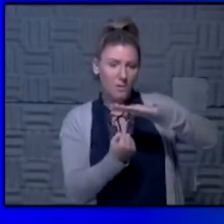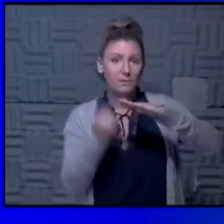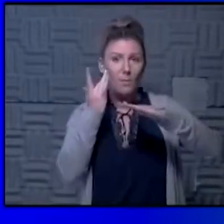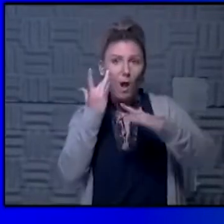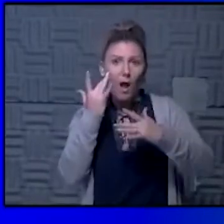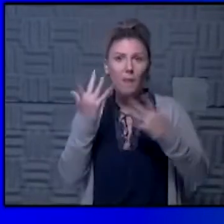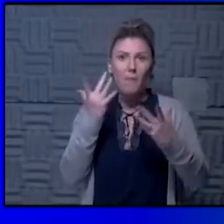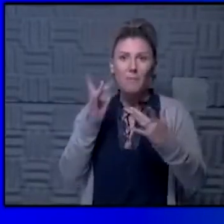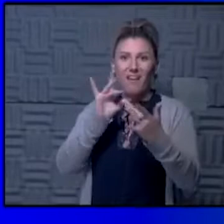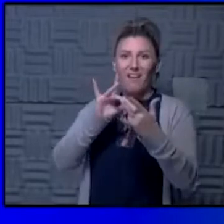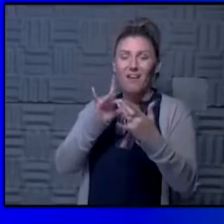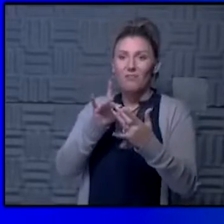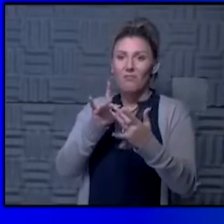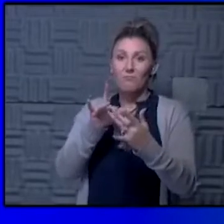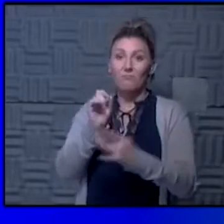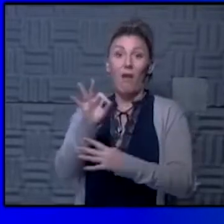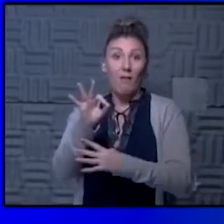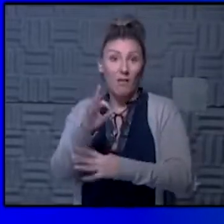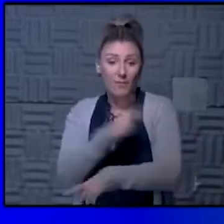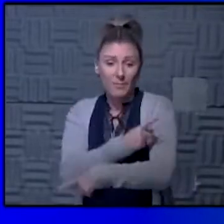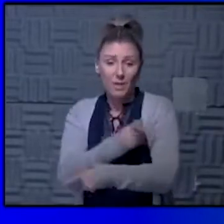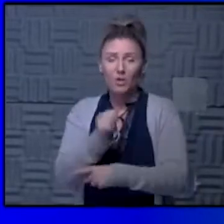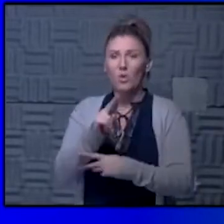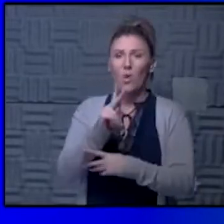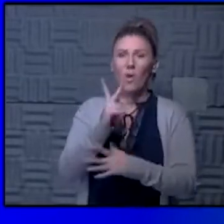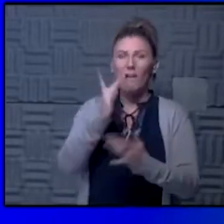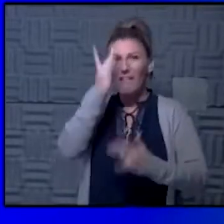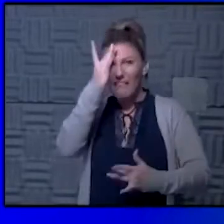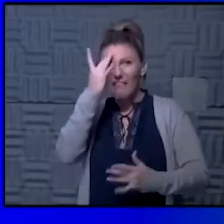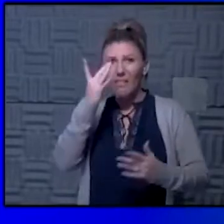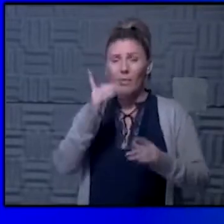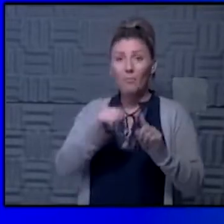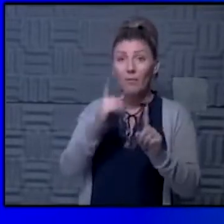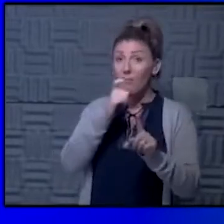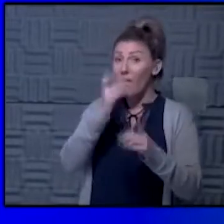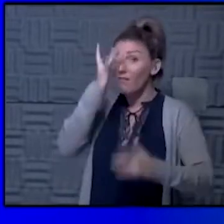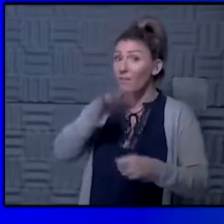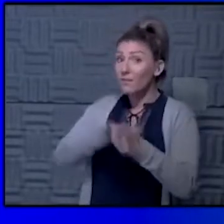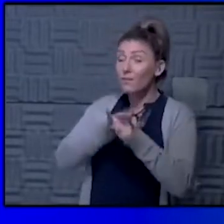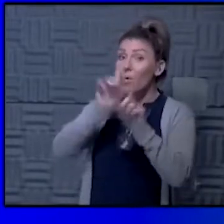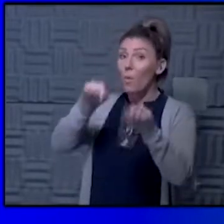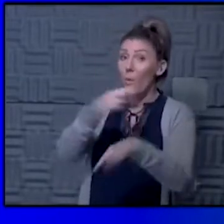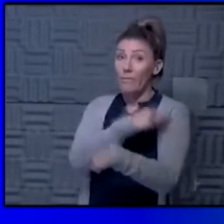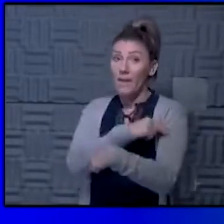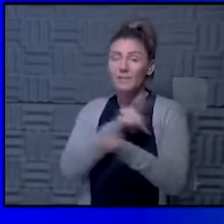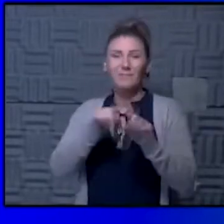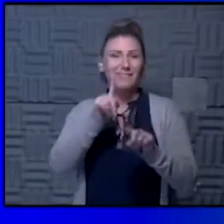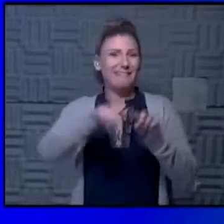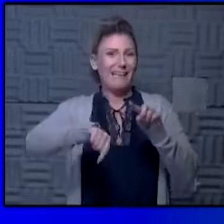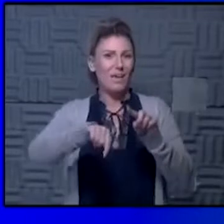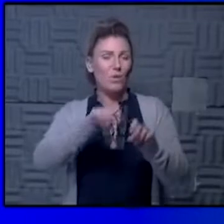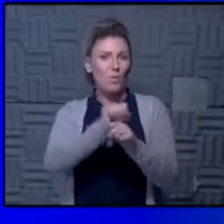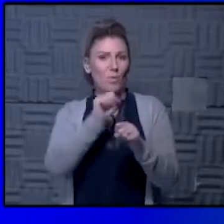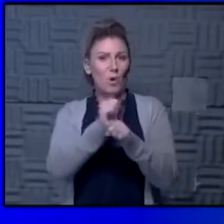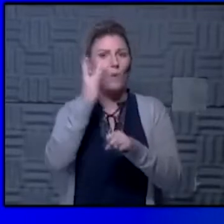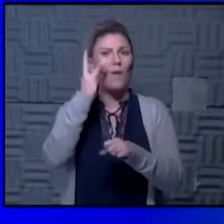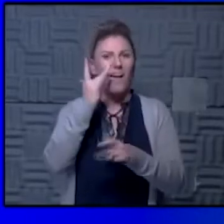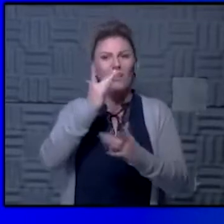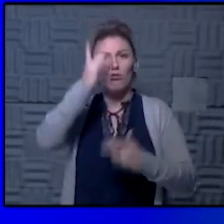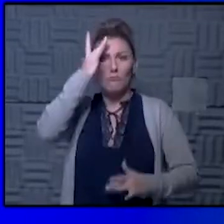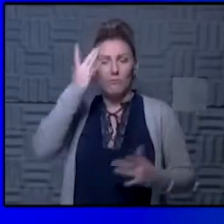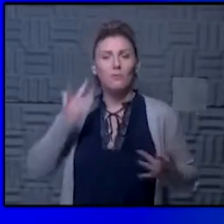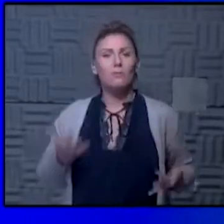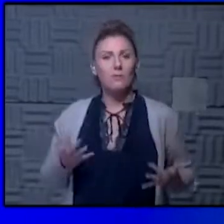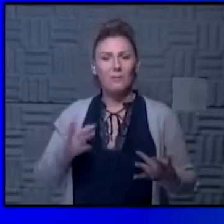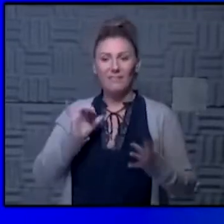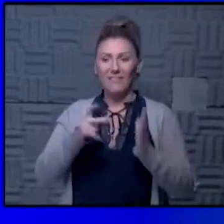of a patient, or they actually have illness where they're just not ill enough to go to the hospital, but they just can't work because they're ill. And so that,